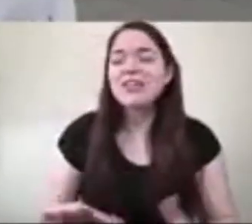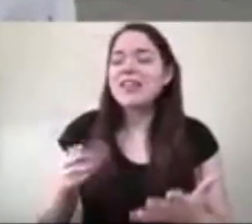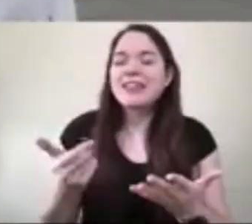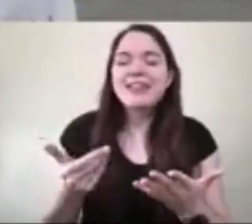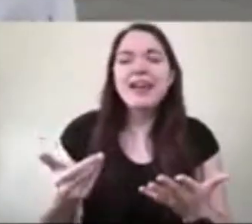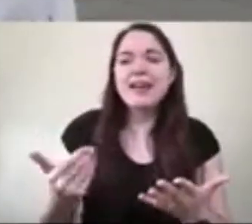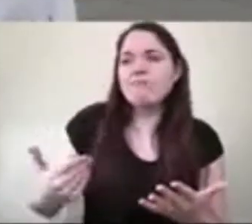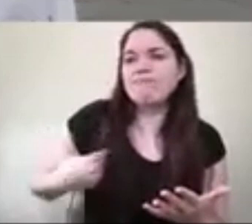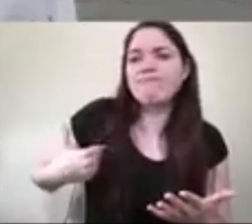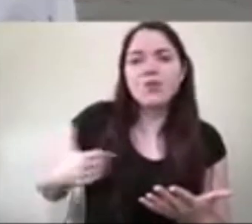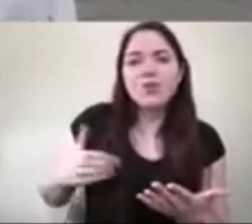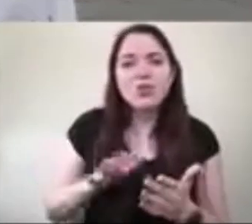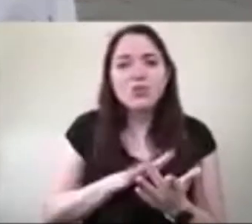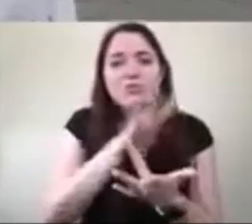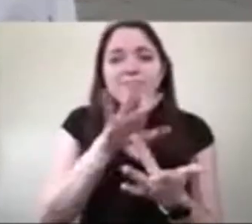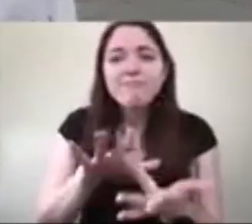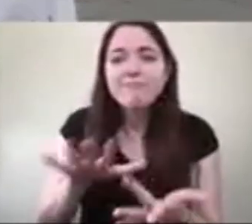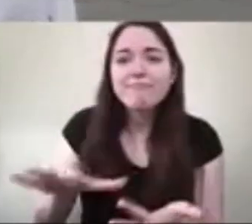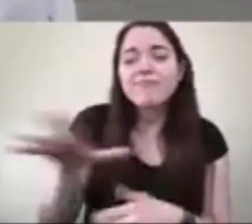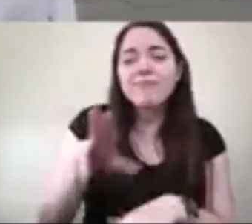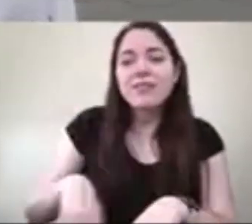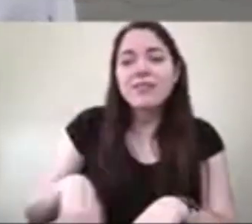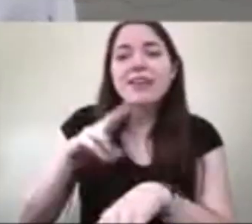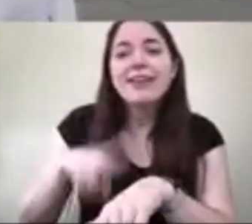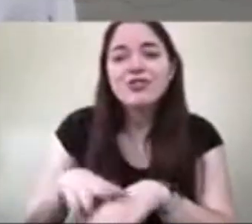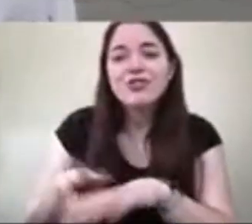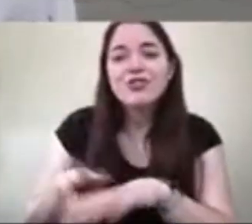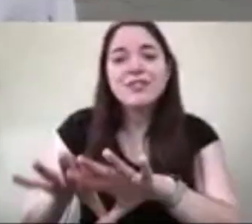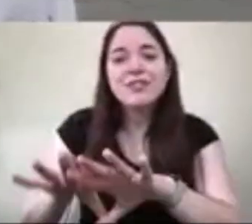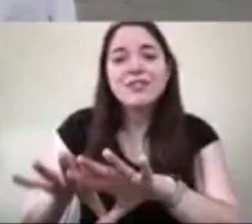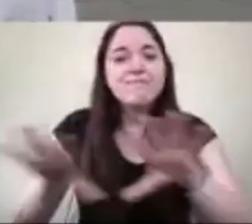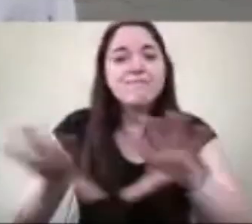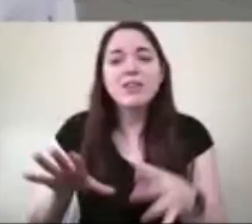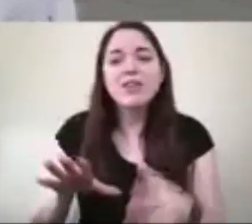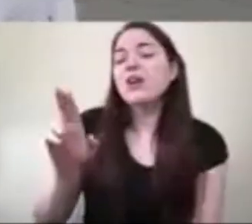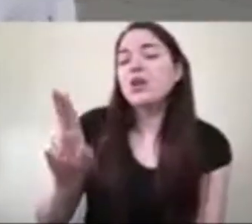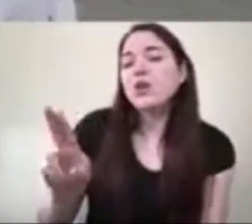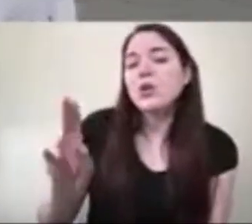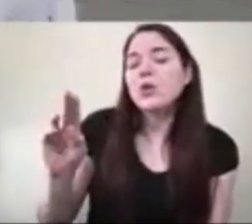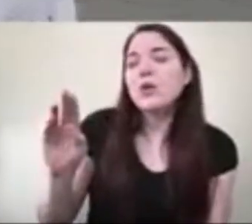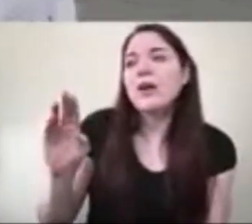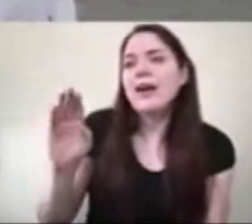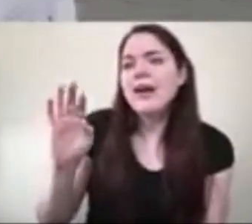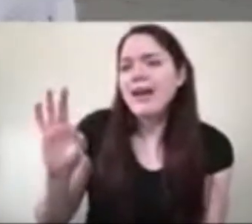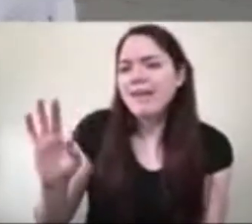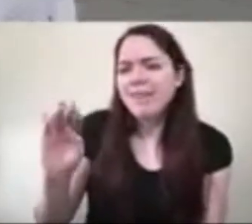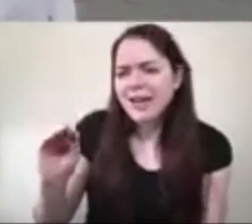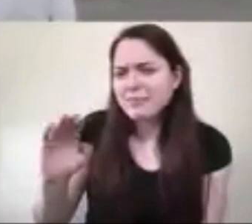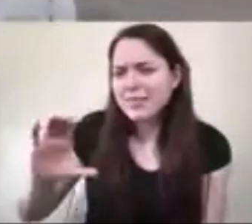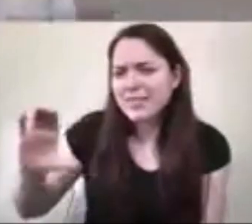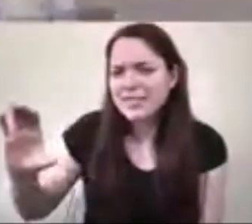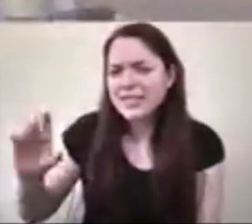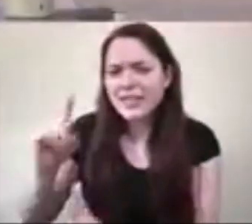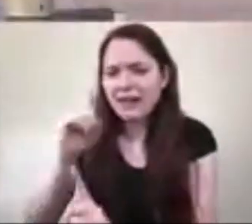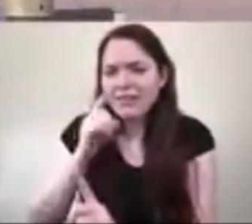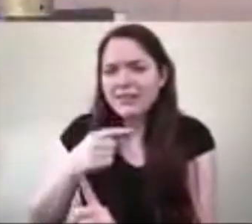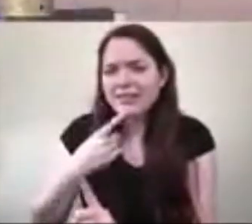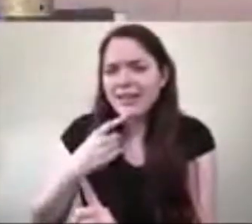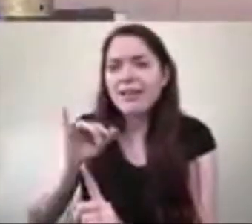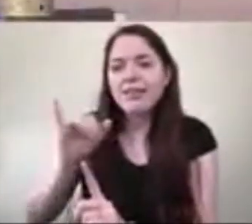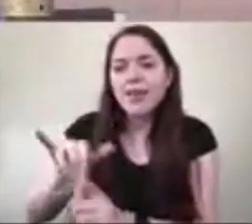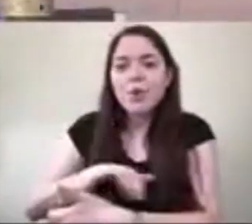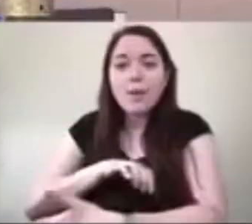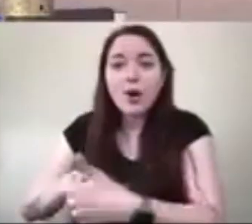our partnership with UFMCC is about going in to the nations around the world and drawing on the strength, the courage